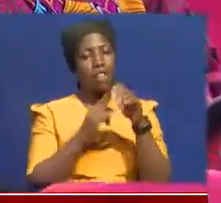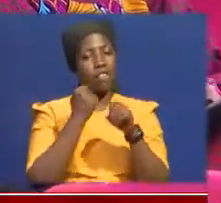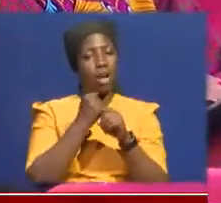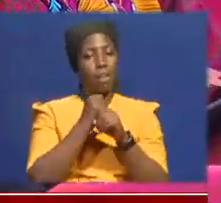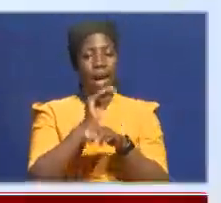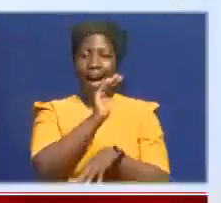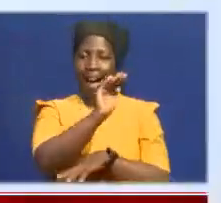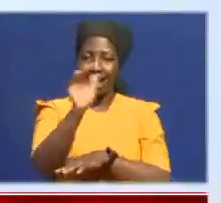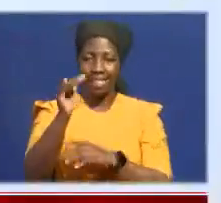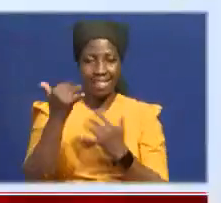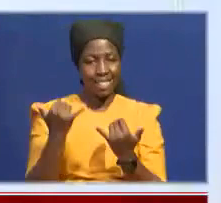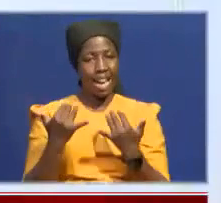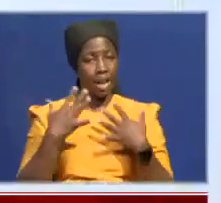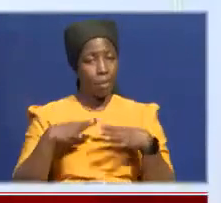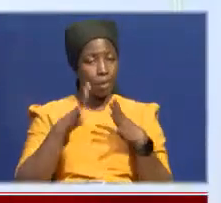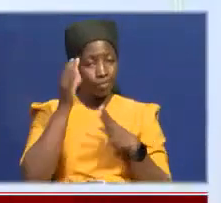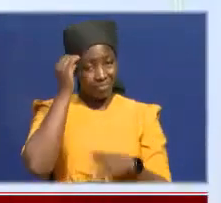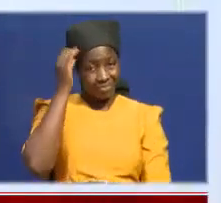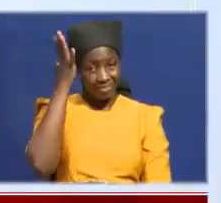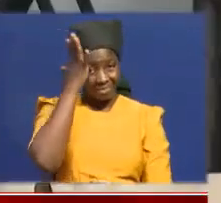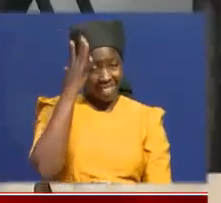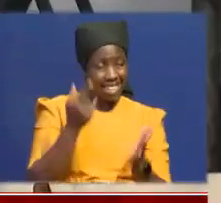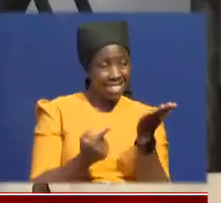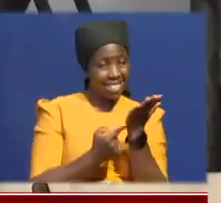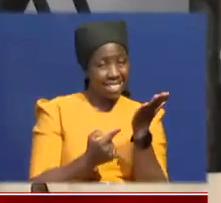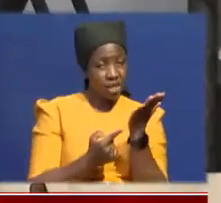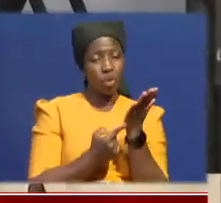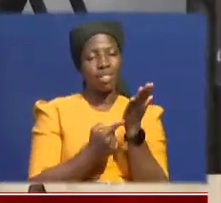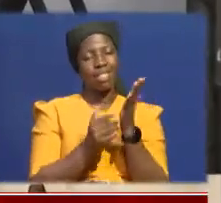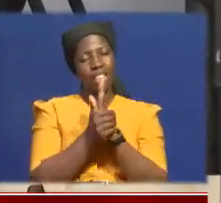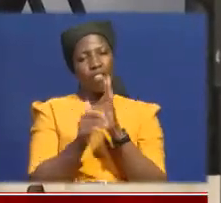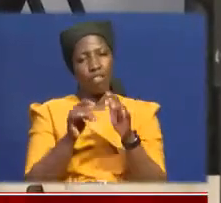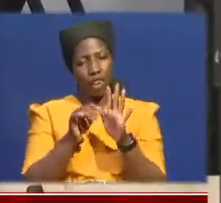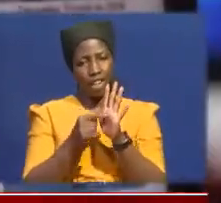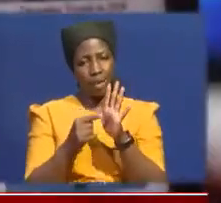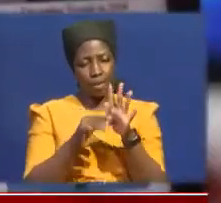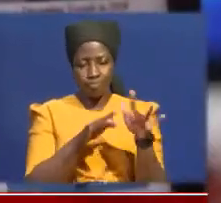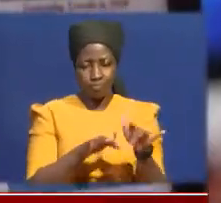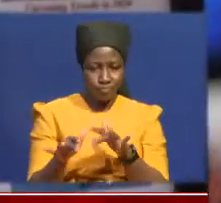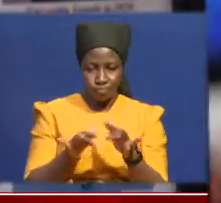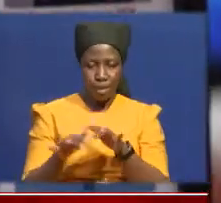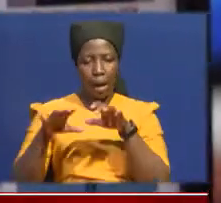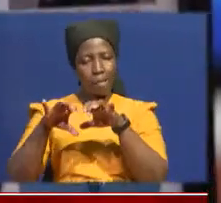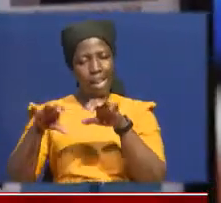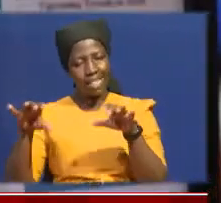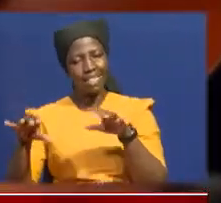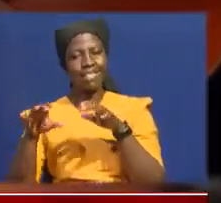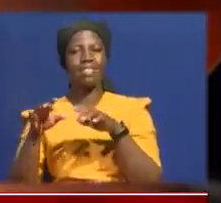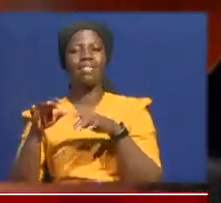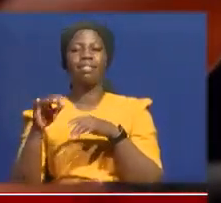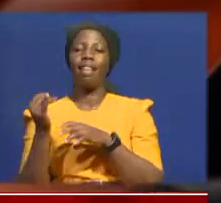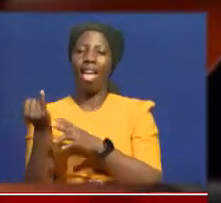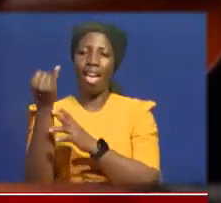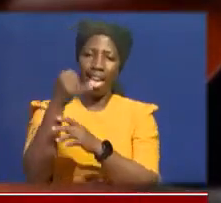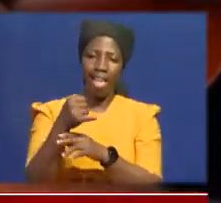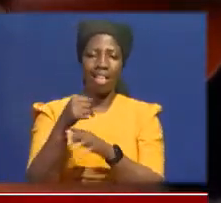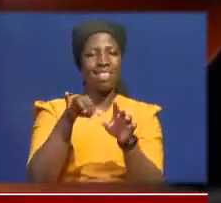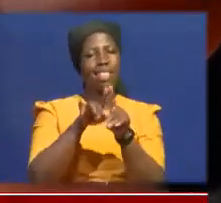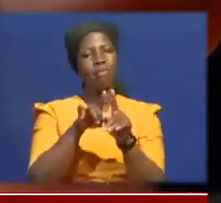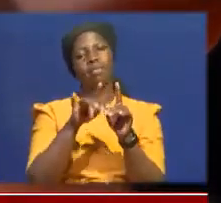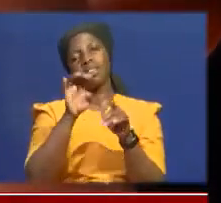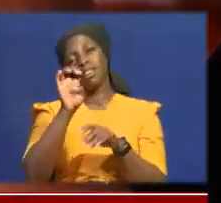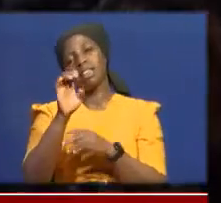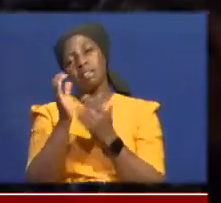young Kenyans to master digital skills such as coding, digital marketing, graphic design, and e-commerce to